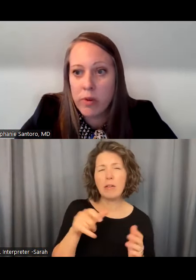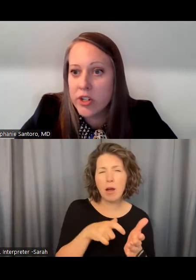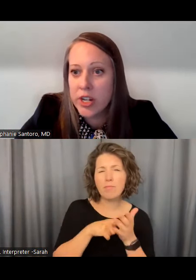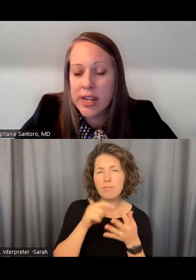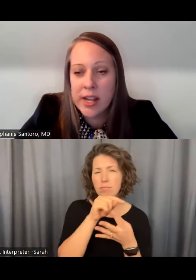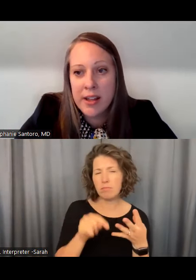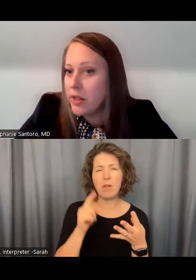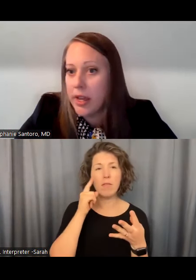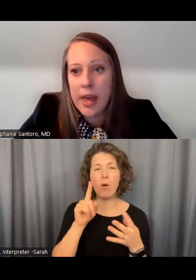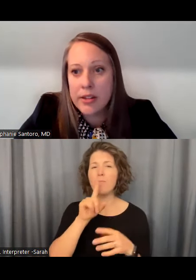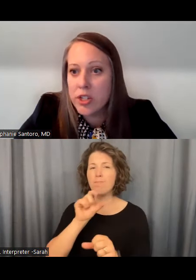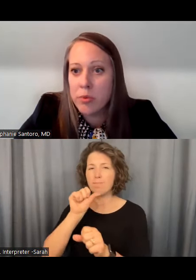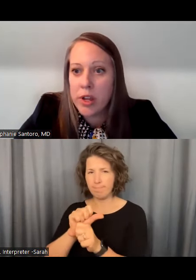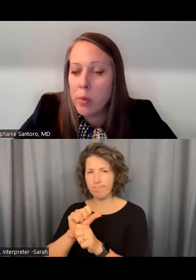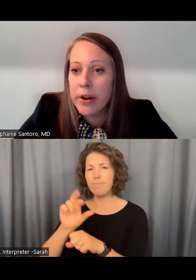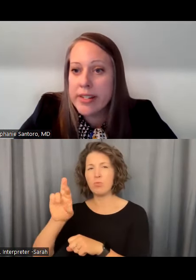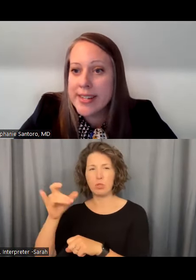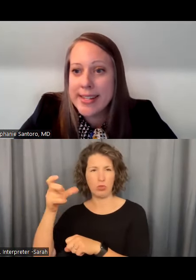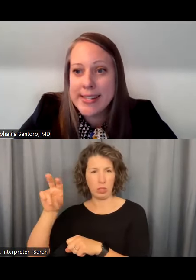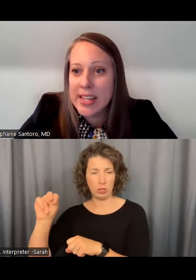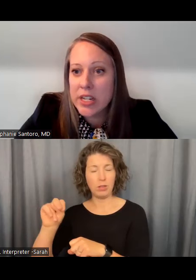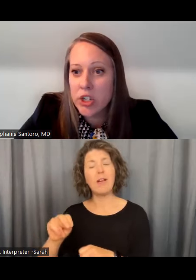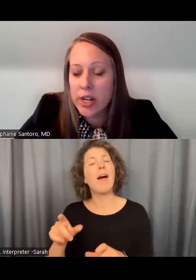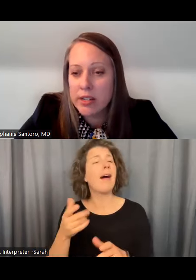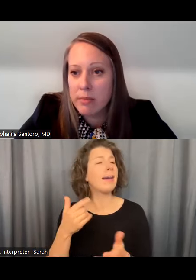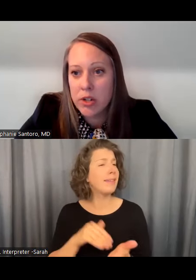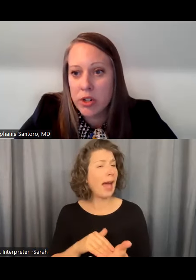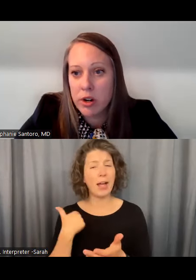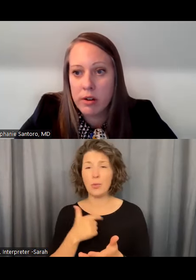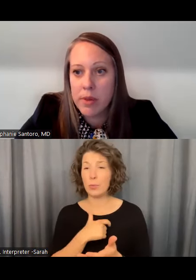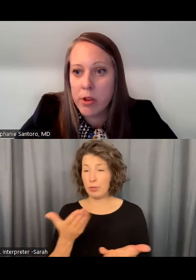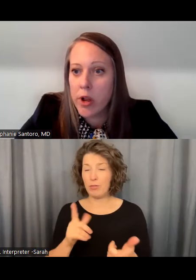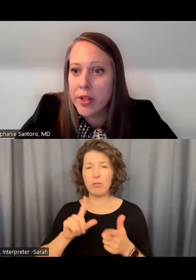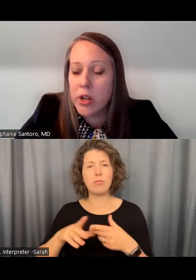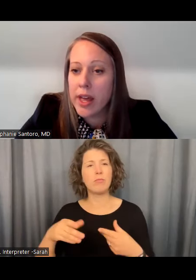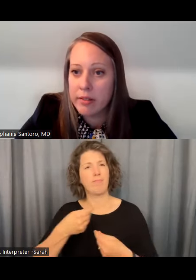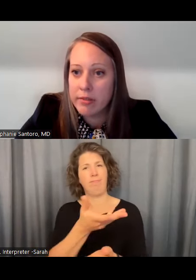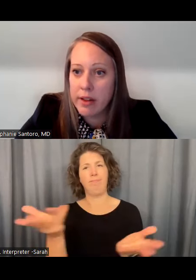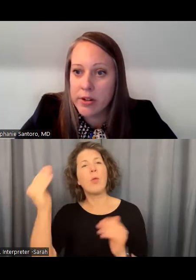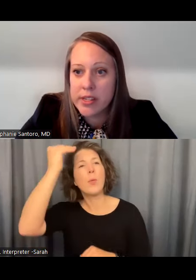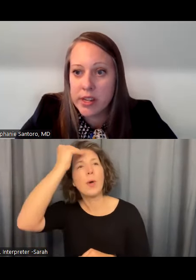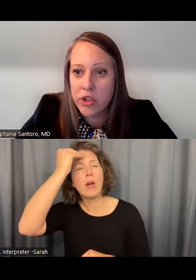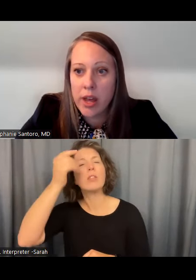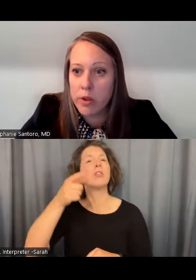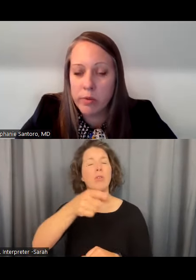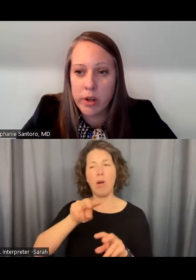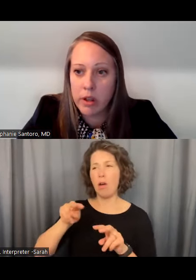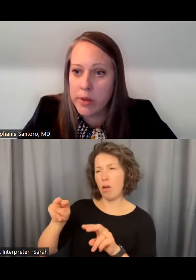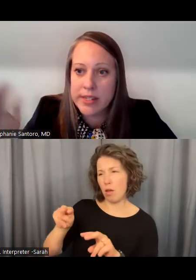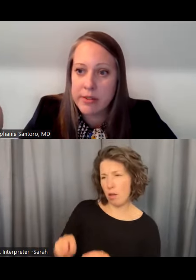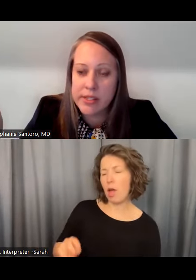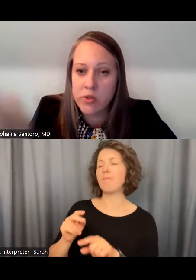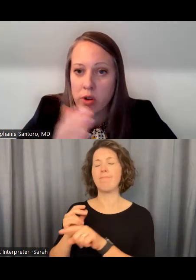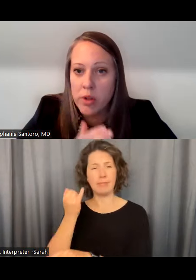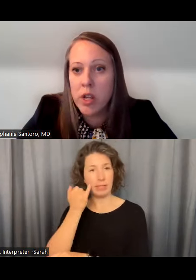syndrome regression, again, to bring awareness to this condition and to make sure people are on the lookout if they ever see a child